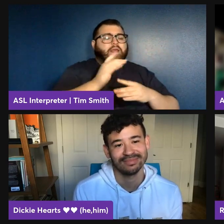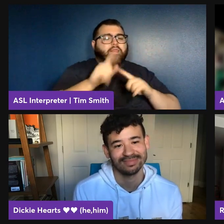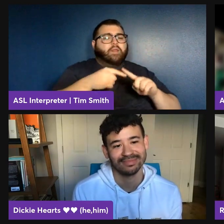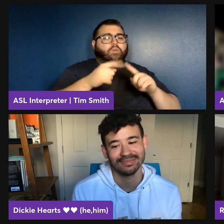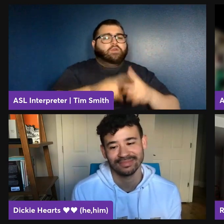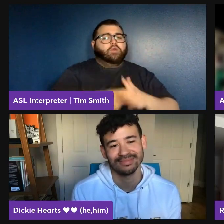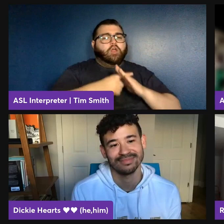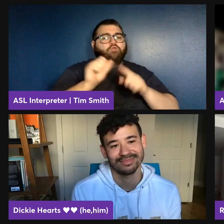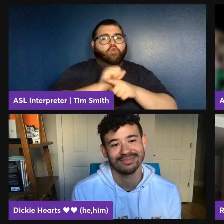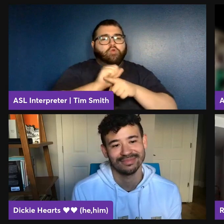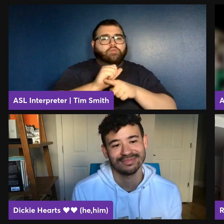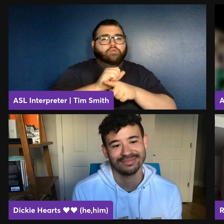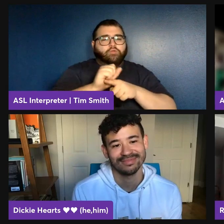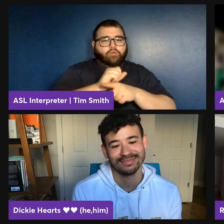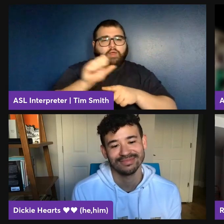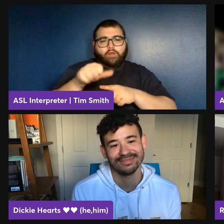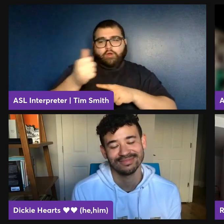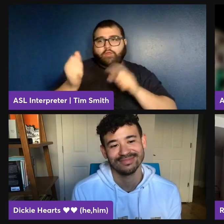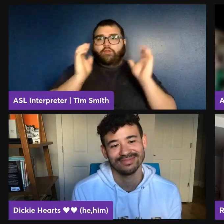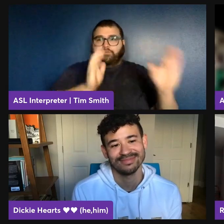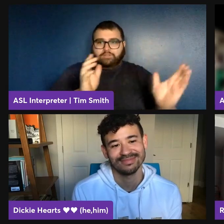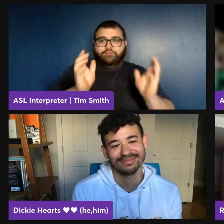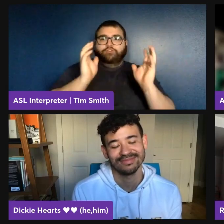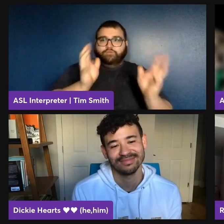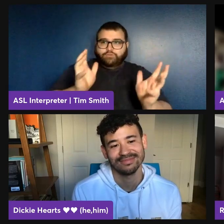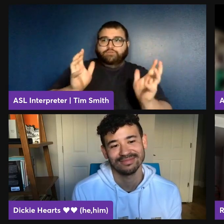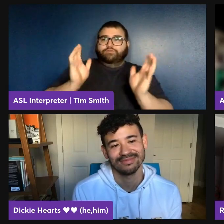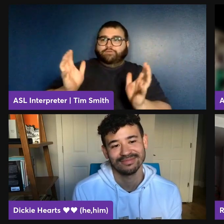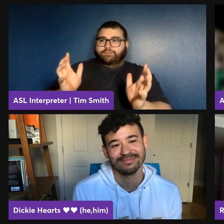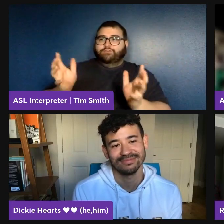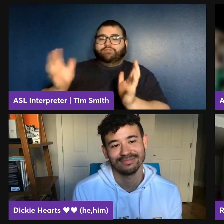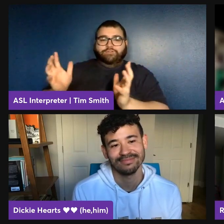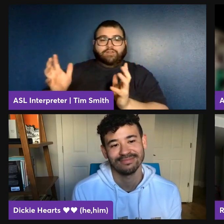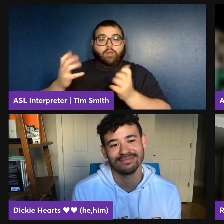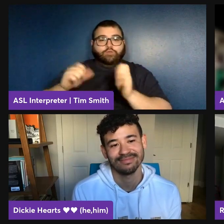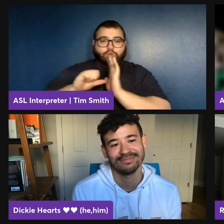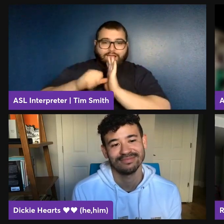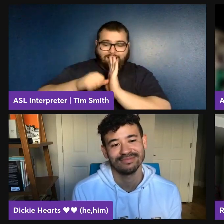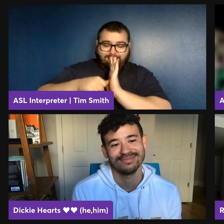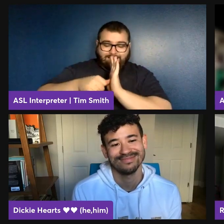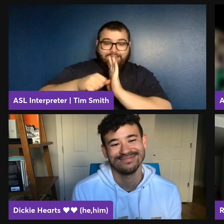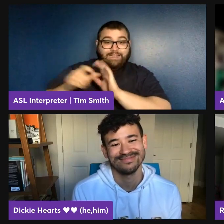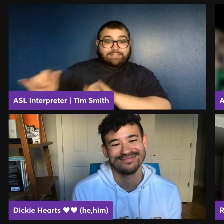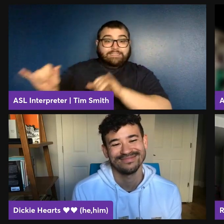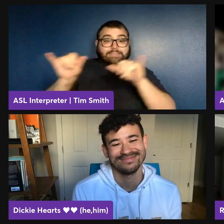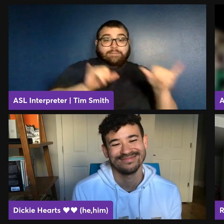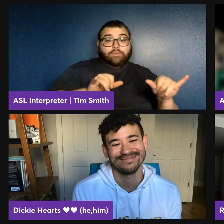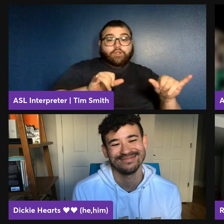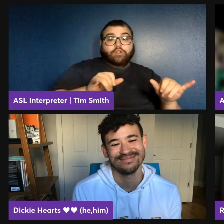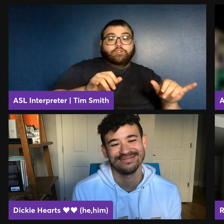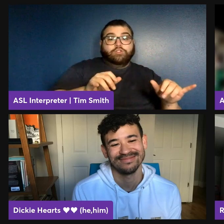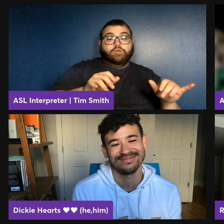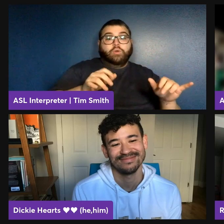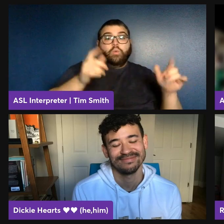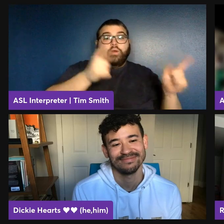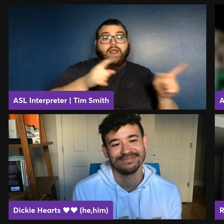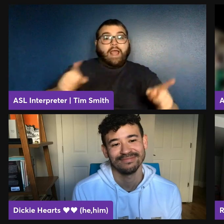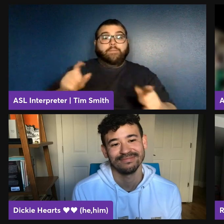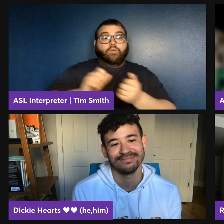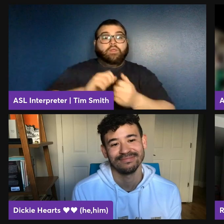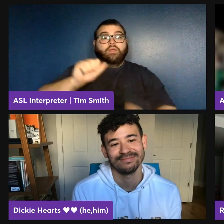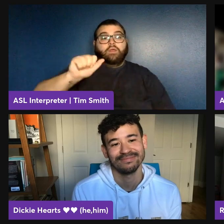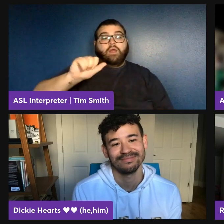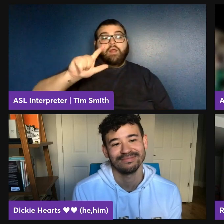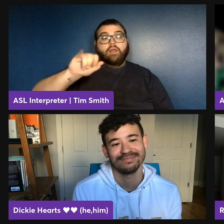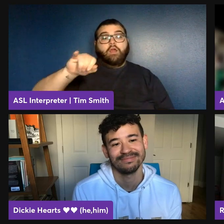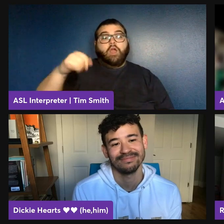had another conversation and another conversation. And that's, I want to highlight that that's very similar to sort of what happened with Alejandra too, which